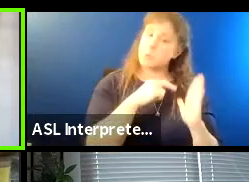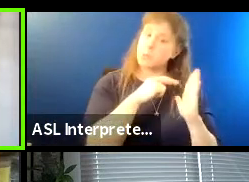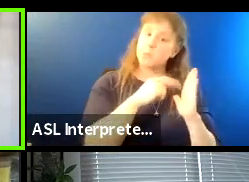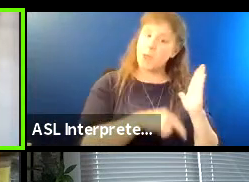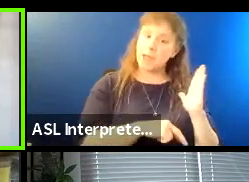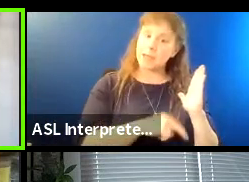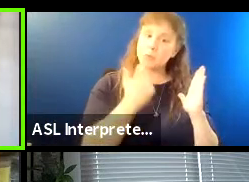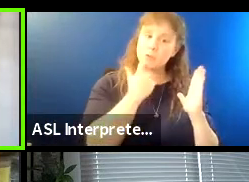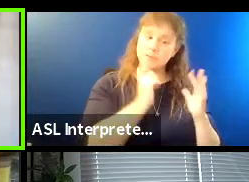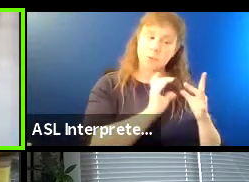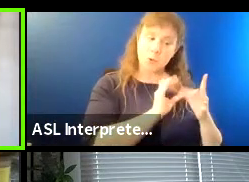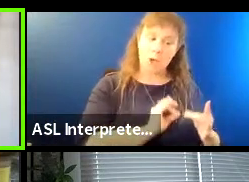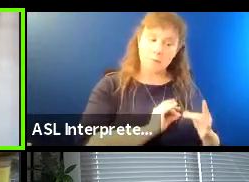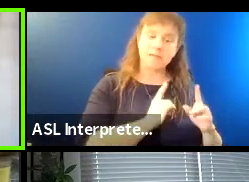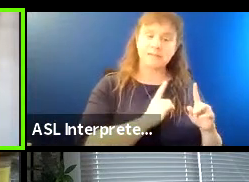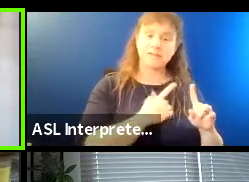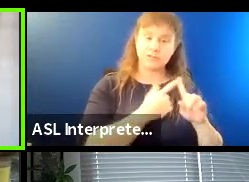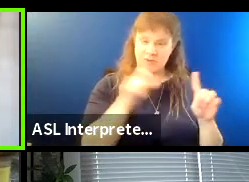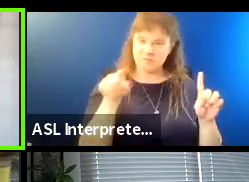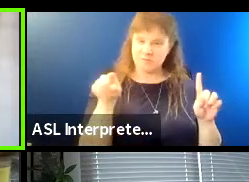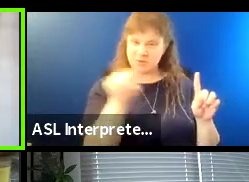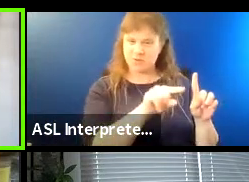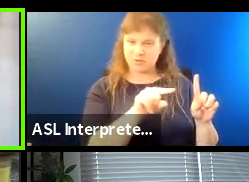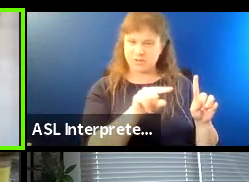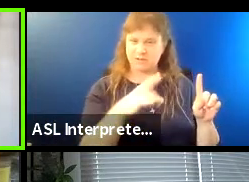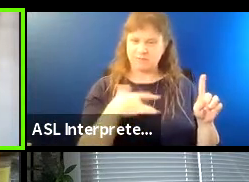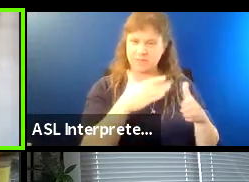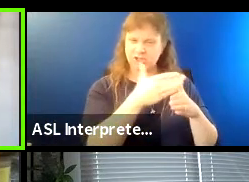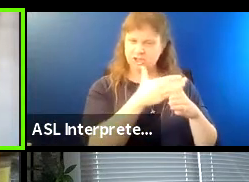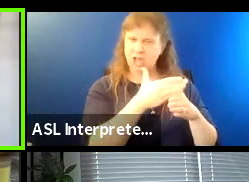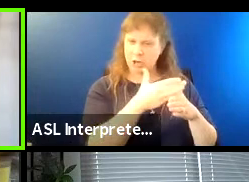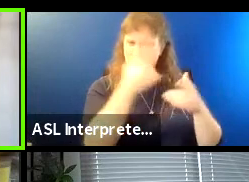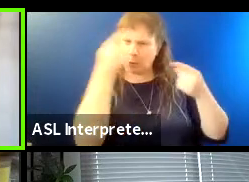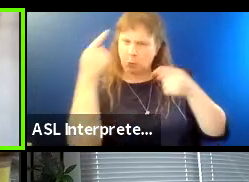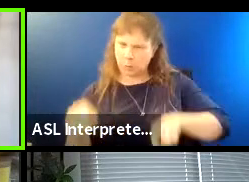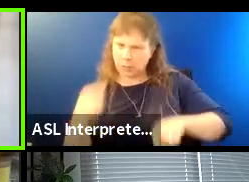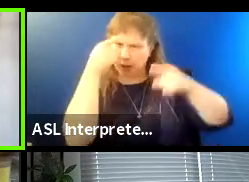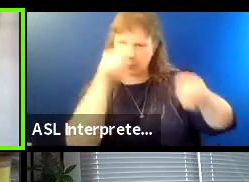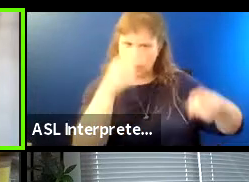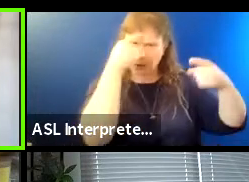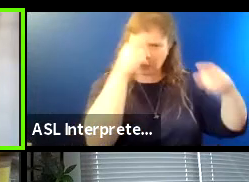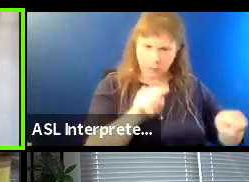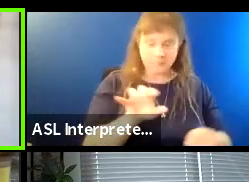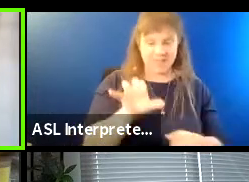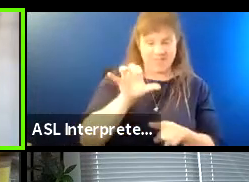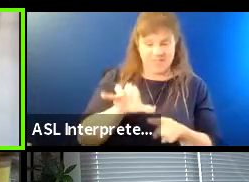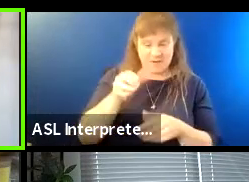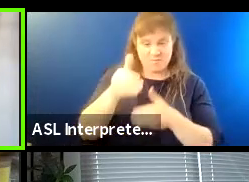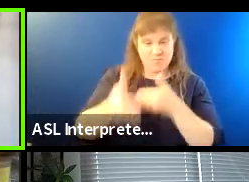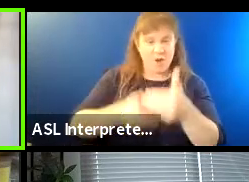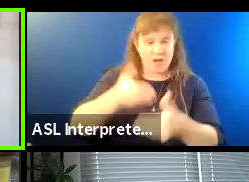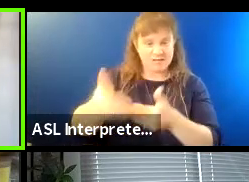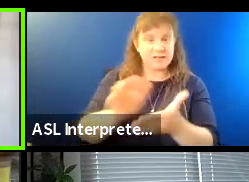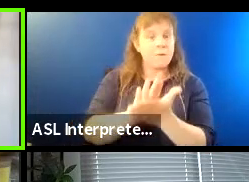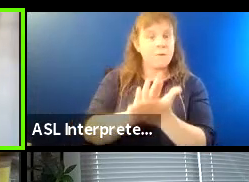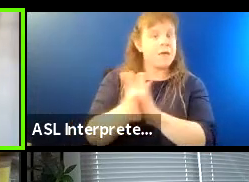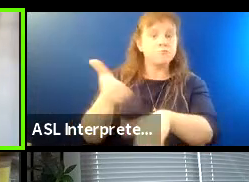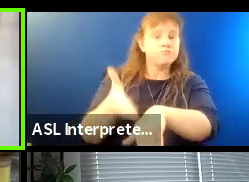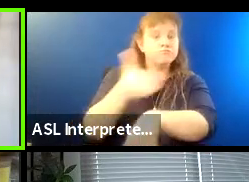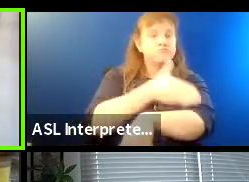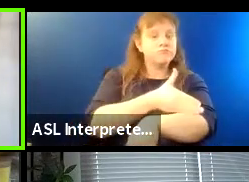comments reflected from many of you, a shared sentiment that that process was better because